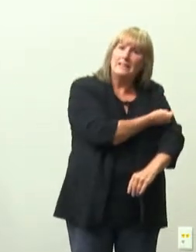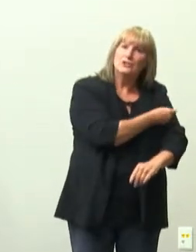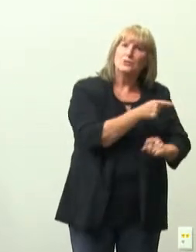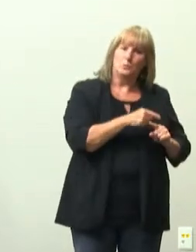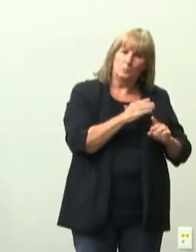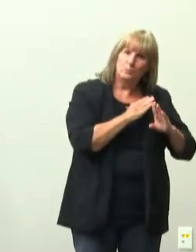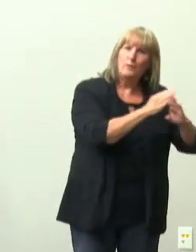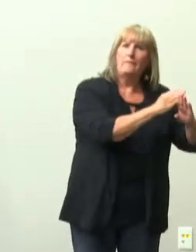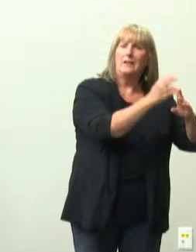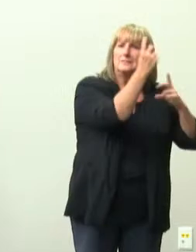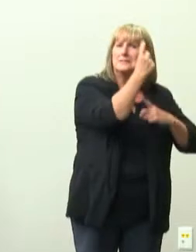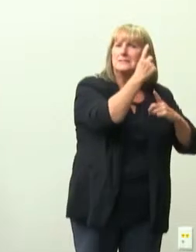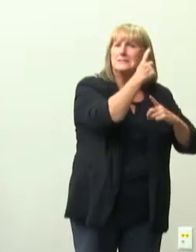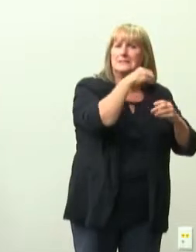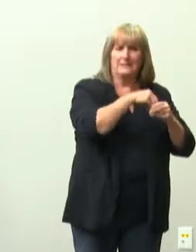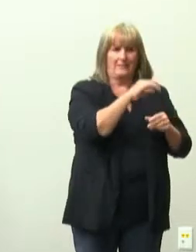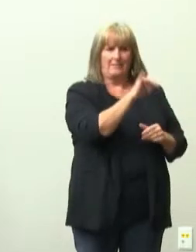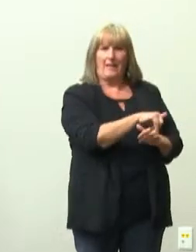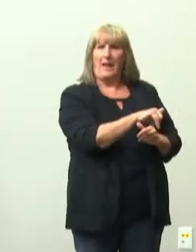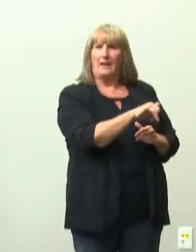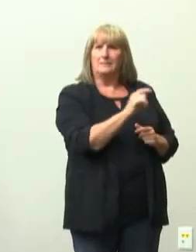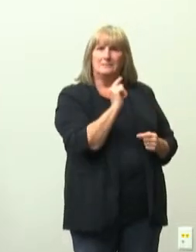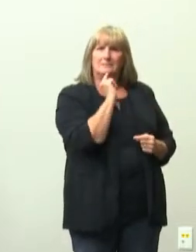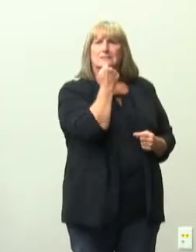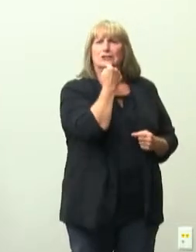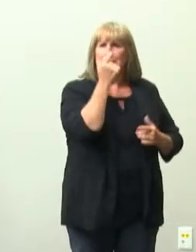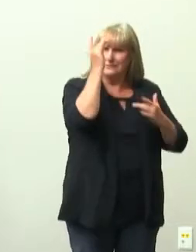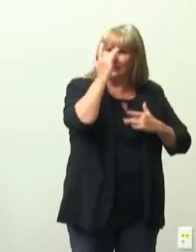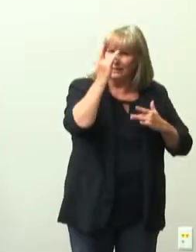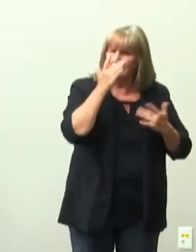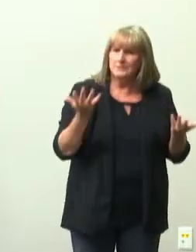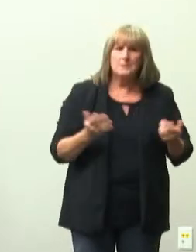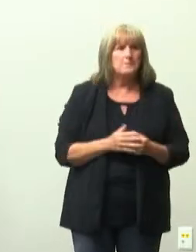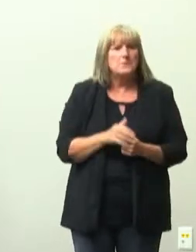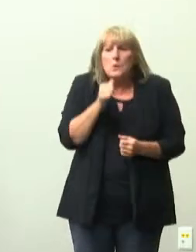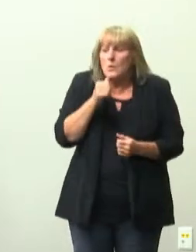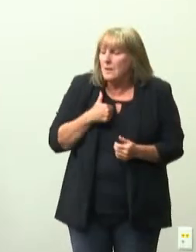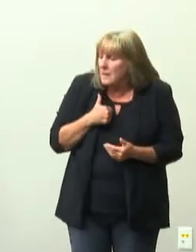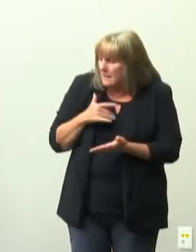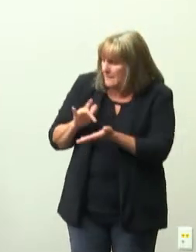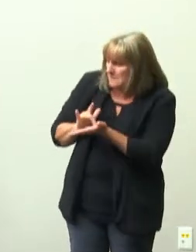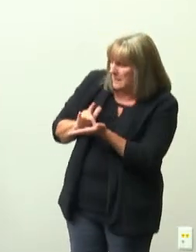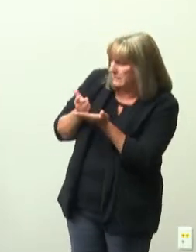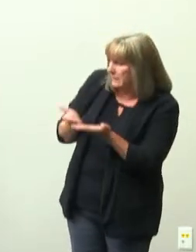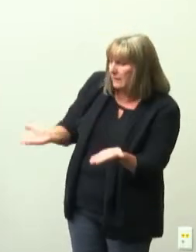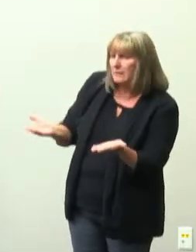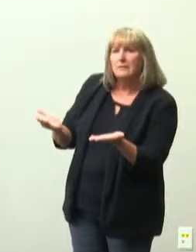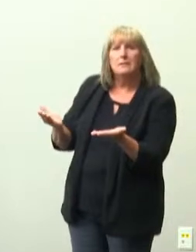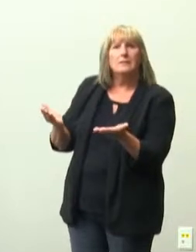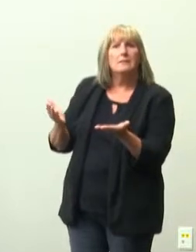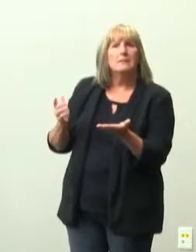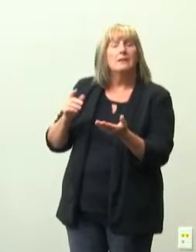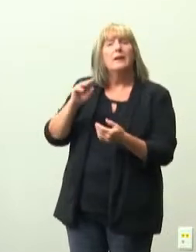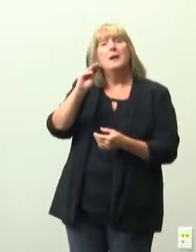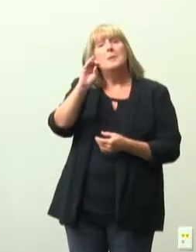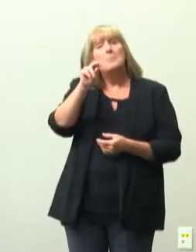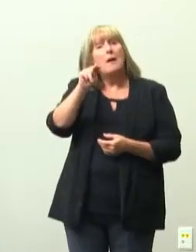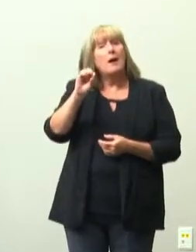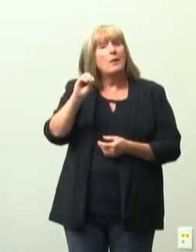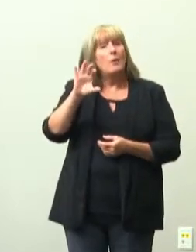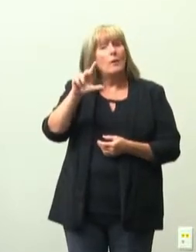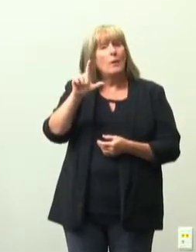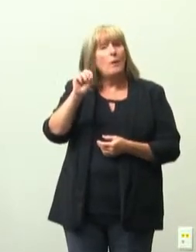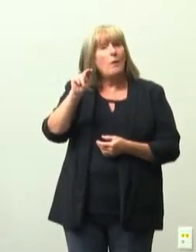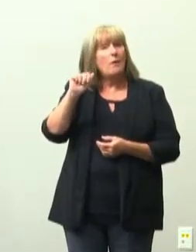preventing disease and this degree of illness. We don't have therapeutics. Certainly the monoclonal antibodies have